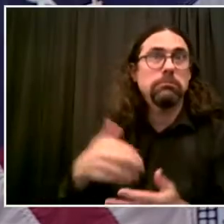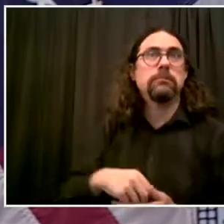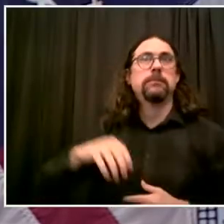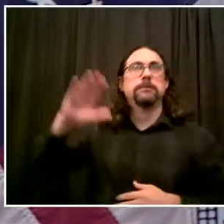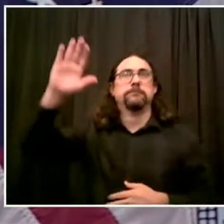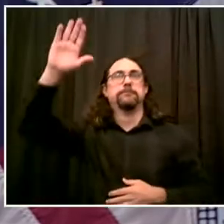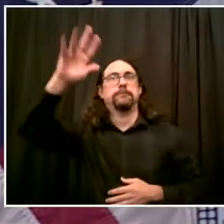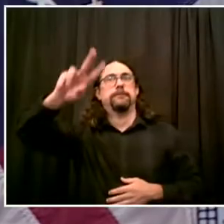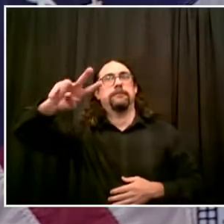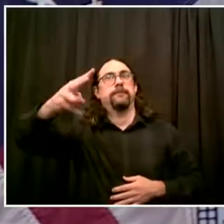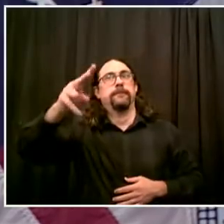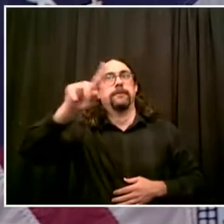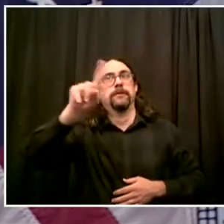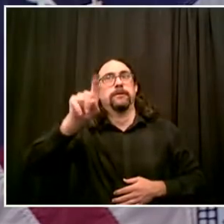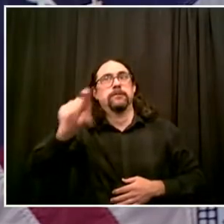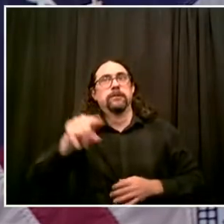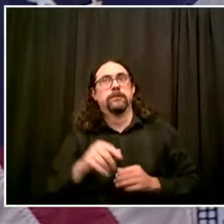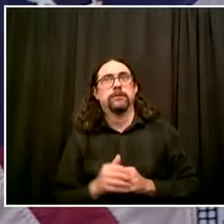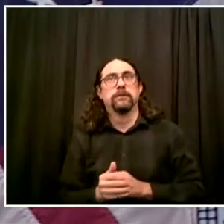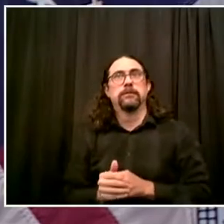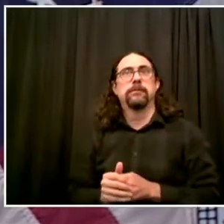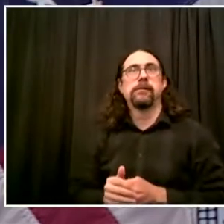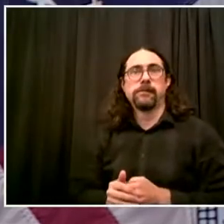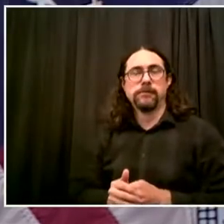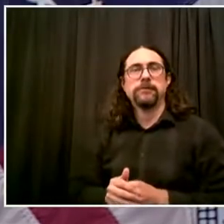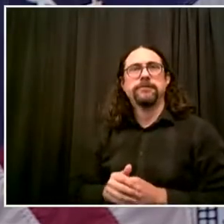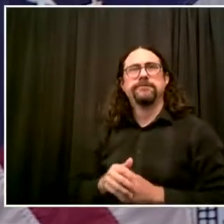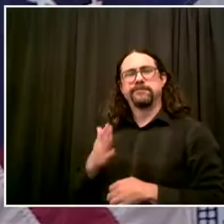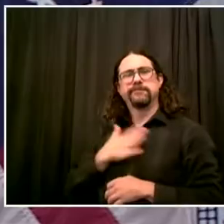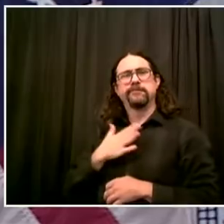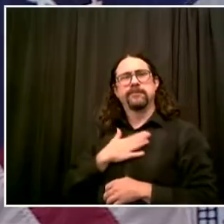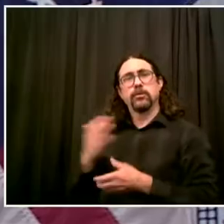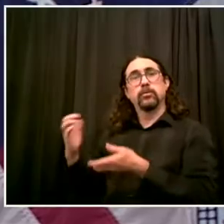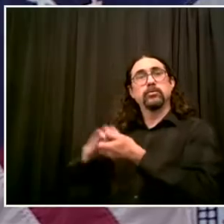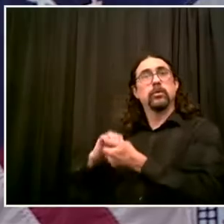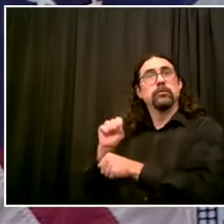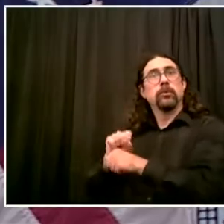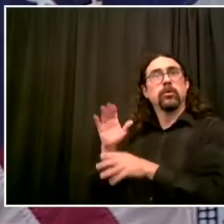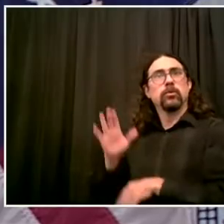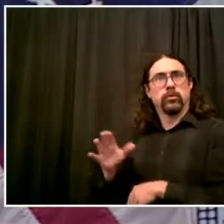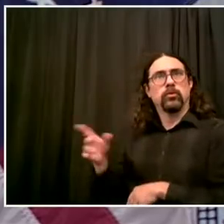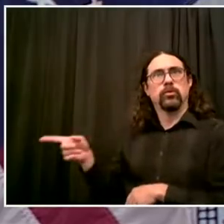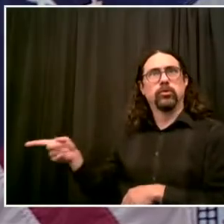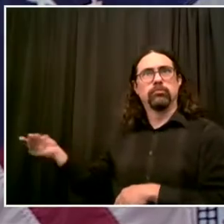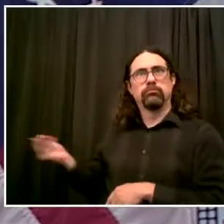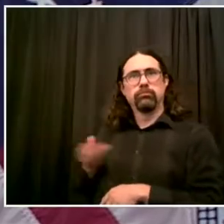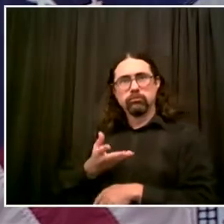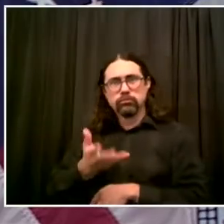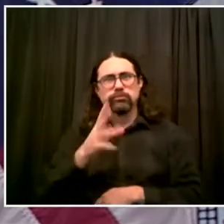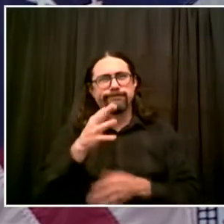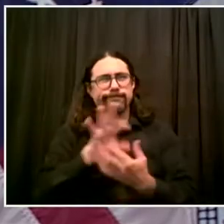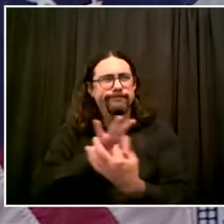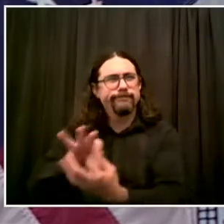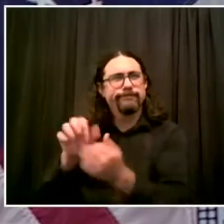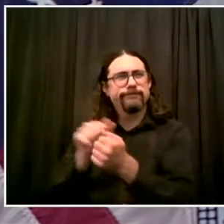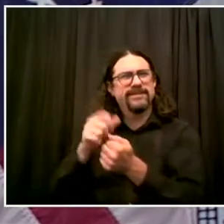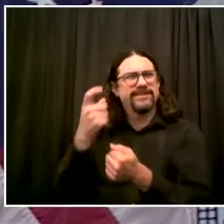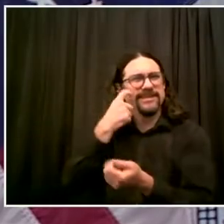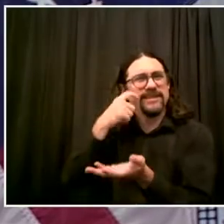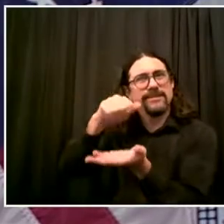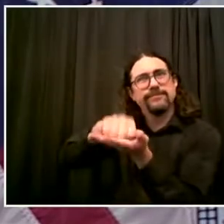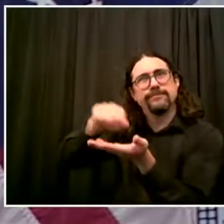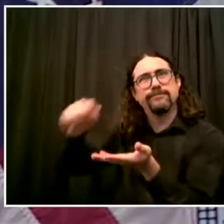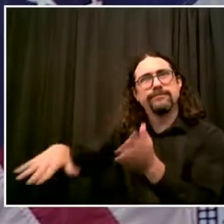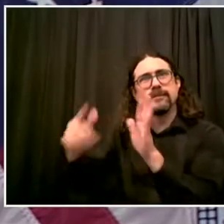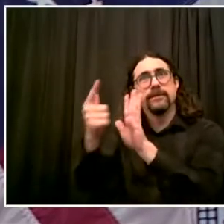Chris foiled several police disciplinary records, but the NYPD said it would not even respond to the request until